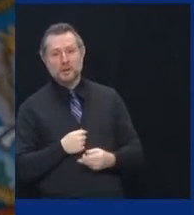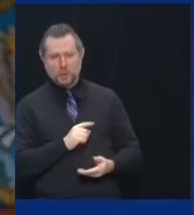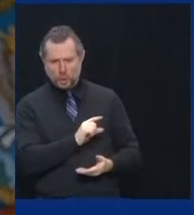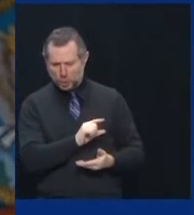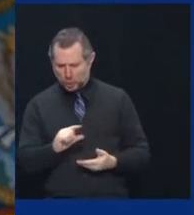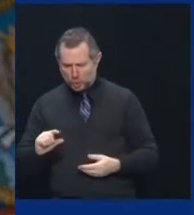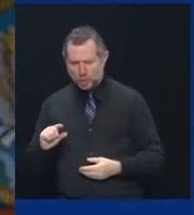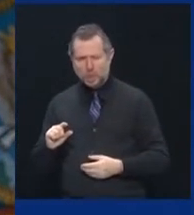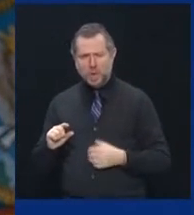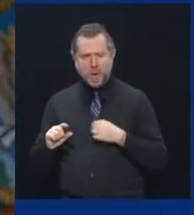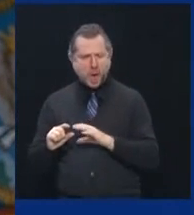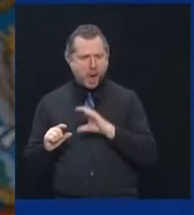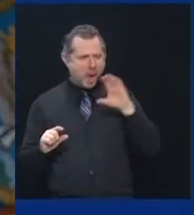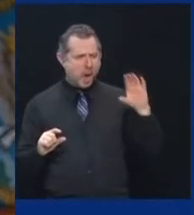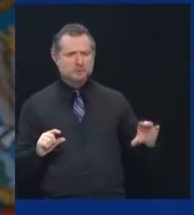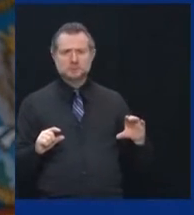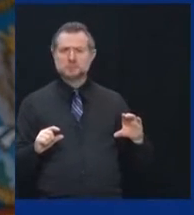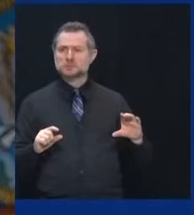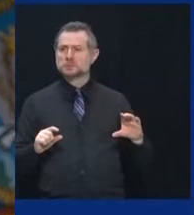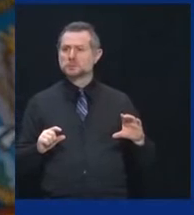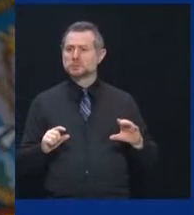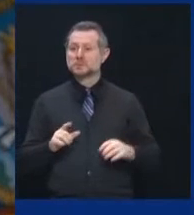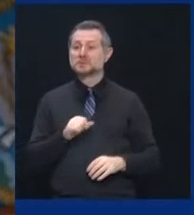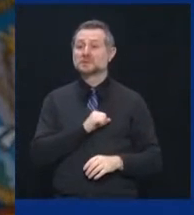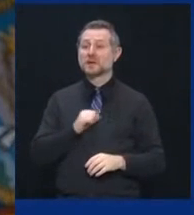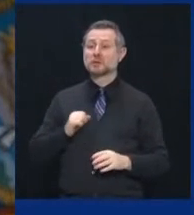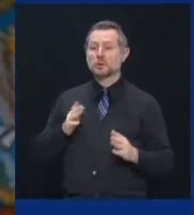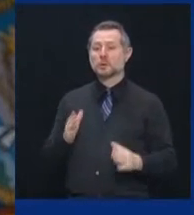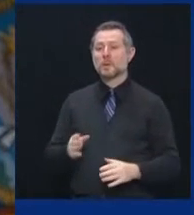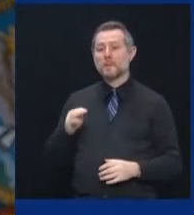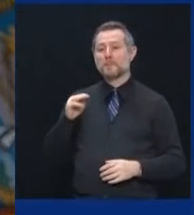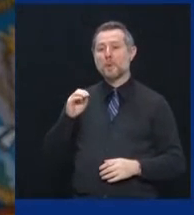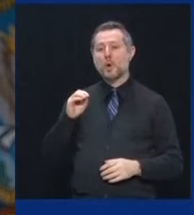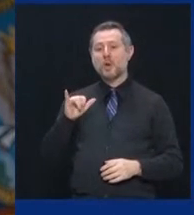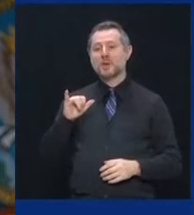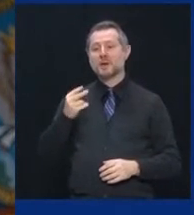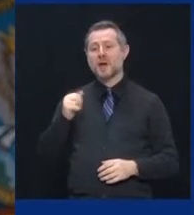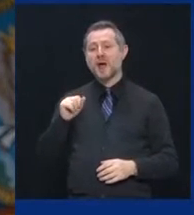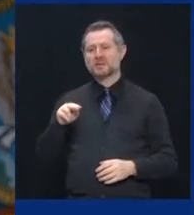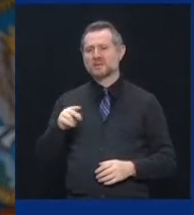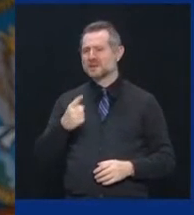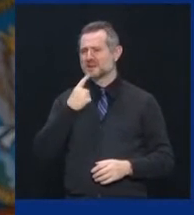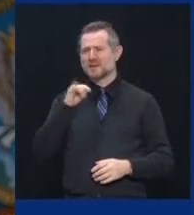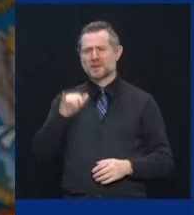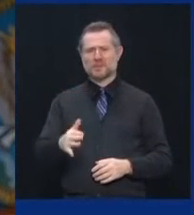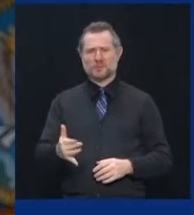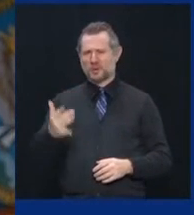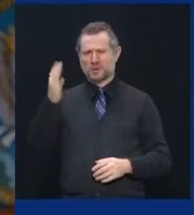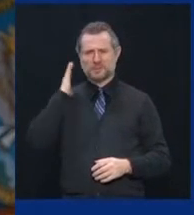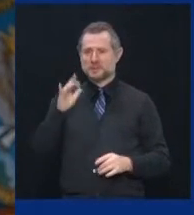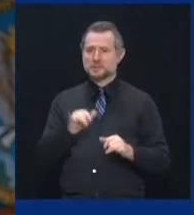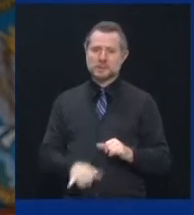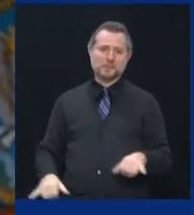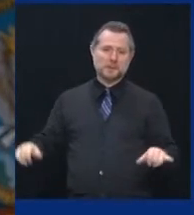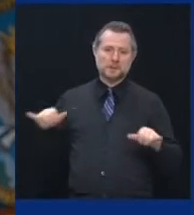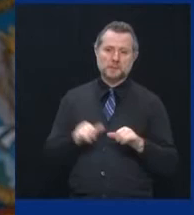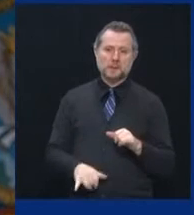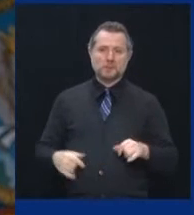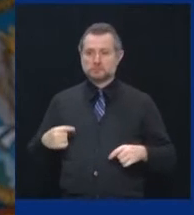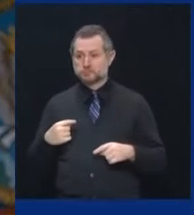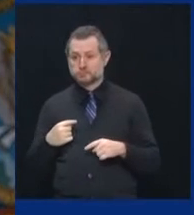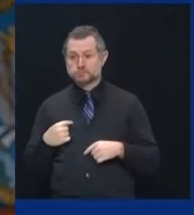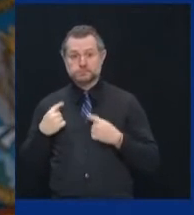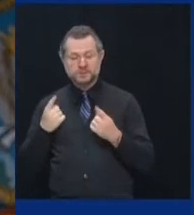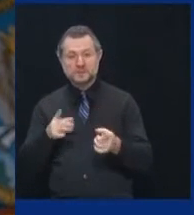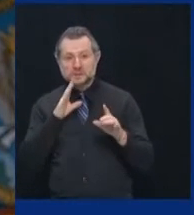the late Senator Daniel Patrick Moynihan pointed out, this has been true for decades. and it has never been remedied. In fact, it has gotten